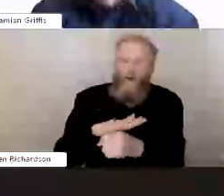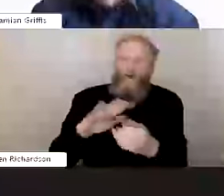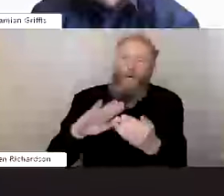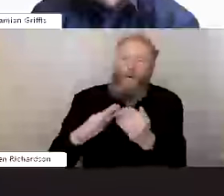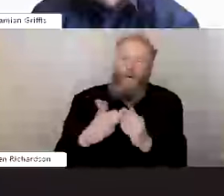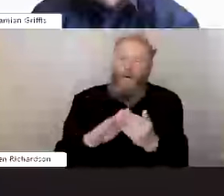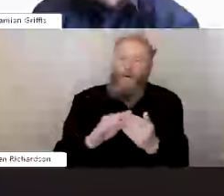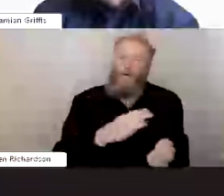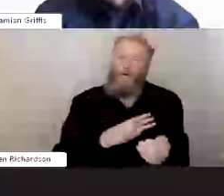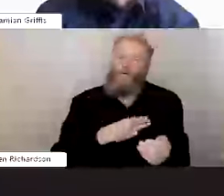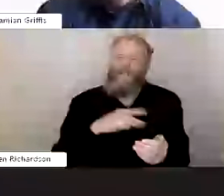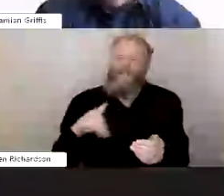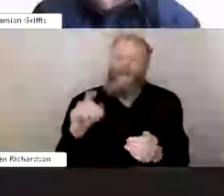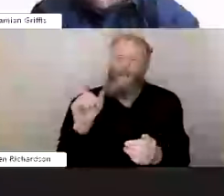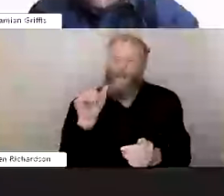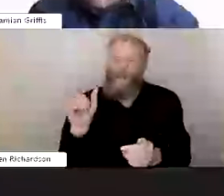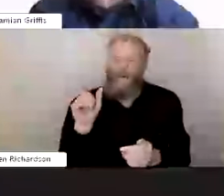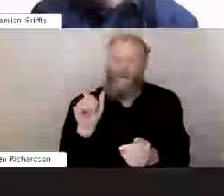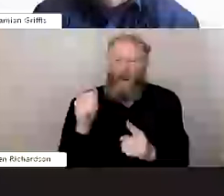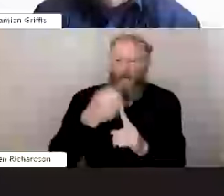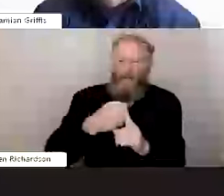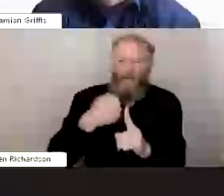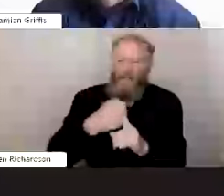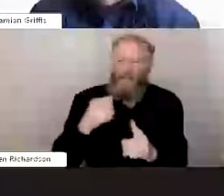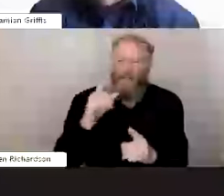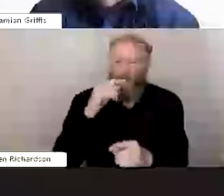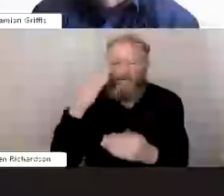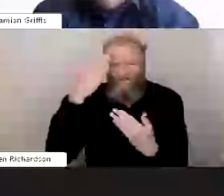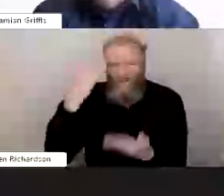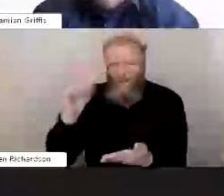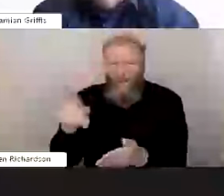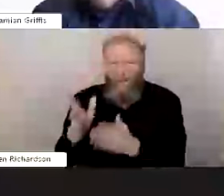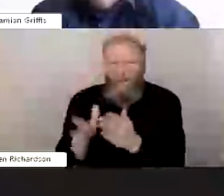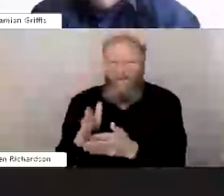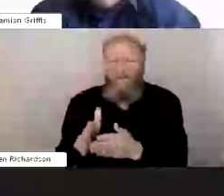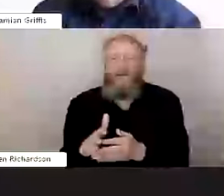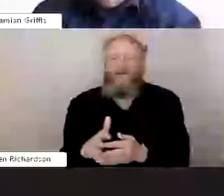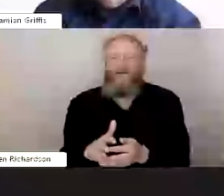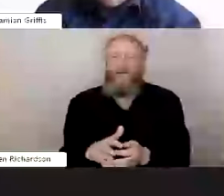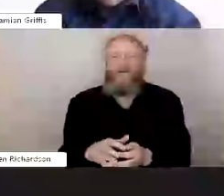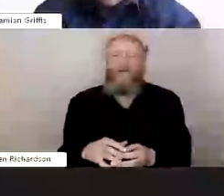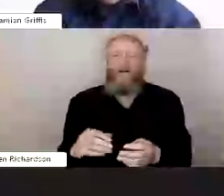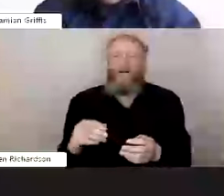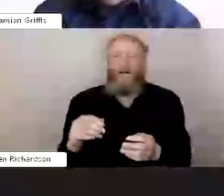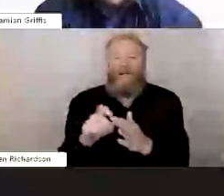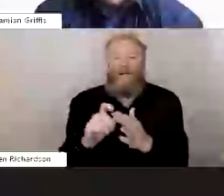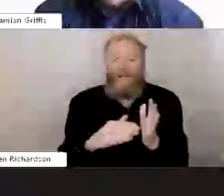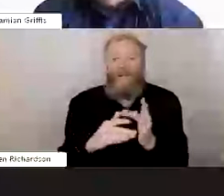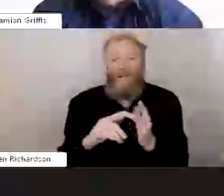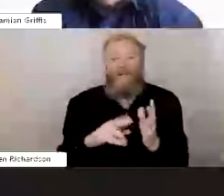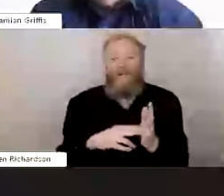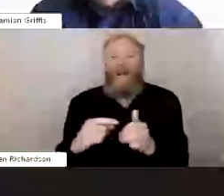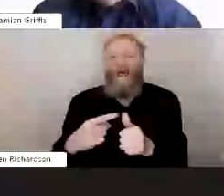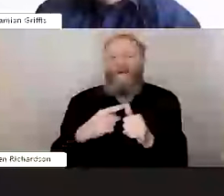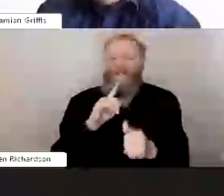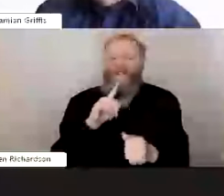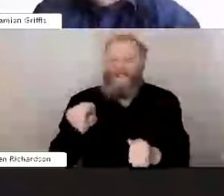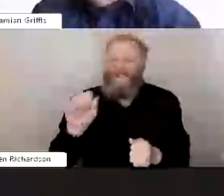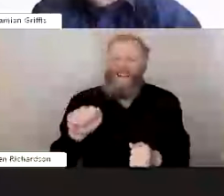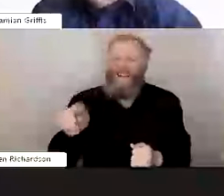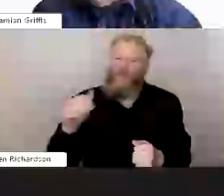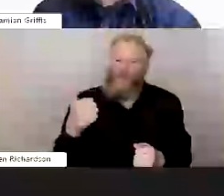known or understood. It's a great question. Yeah, no, I wouldn't use the term, funny enough, just to confuse things altogether.